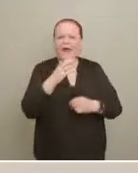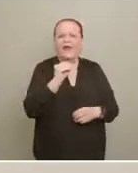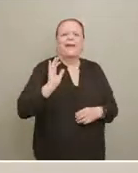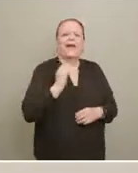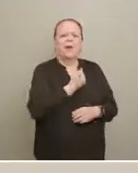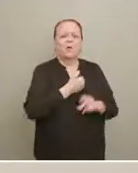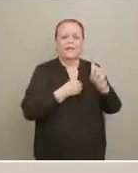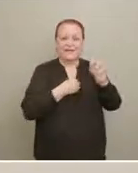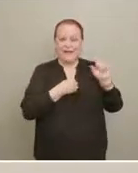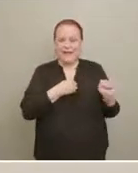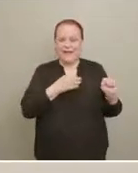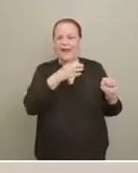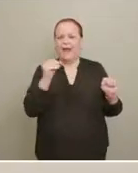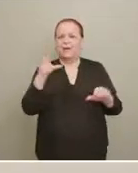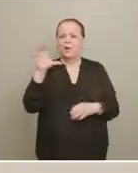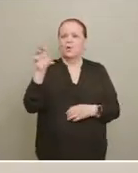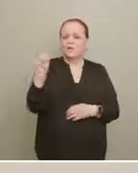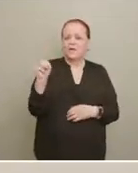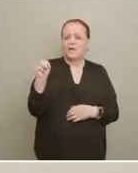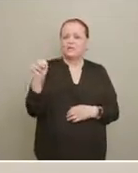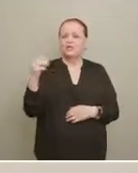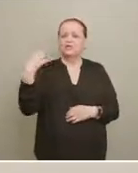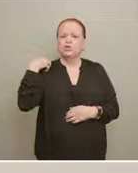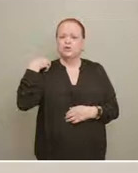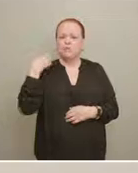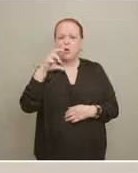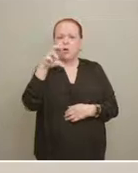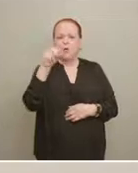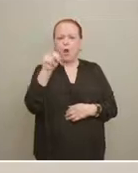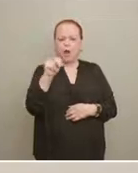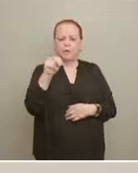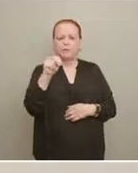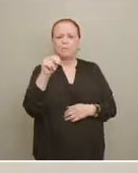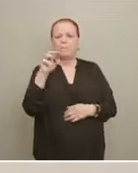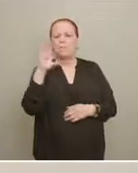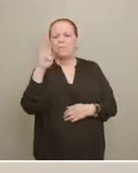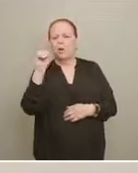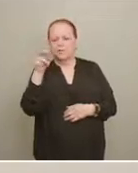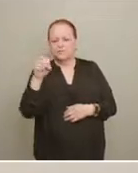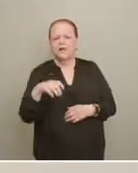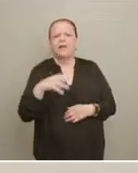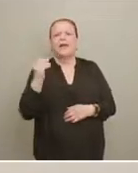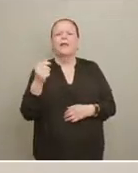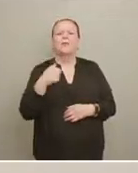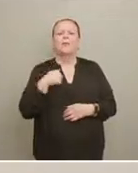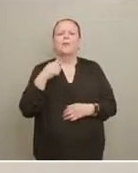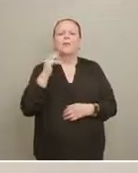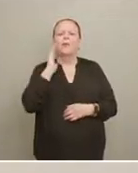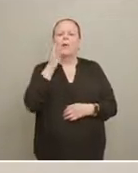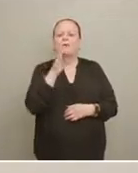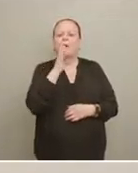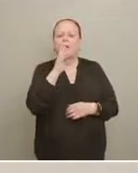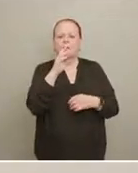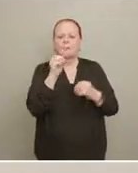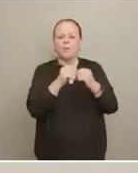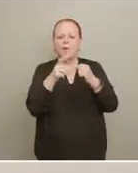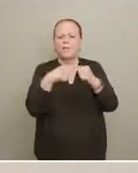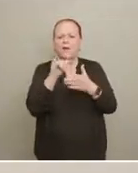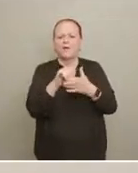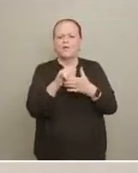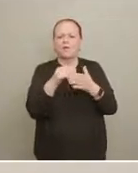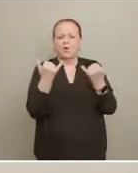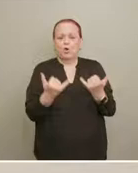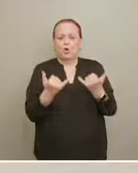Attorney and Costa Mesa Police Chief Ron Lawrence. Others as well to talk about the current fentanyl